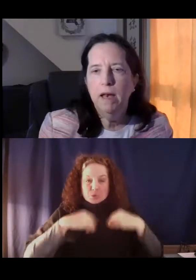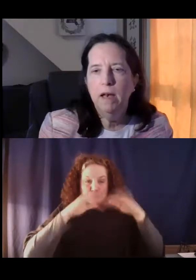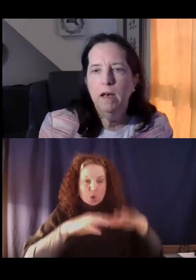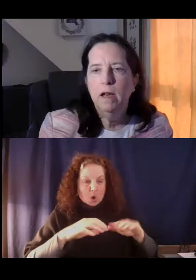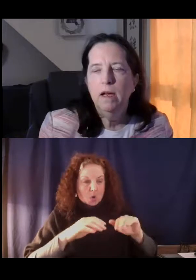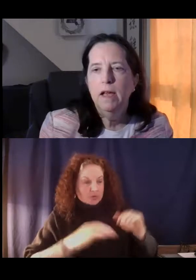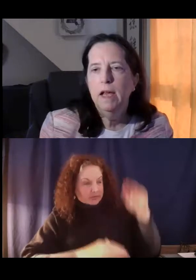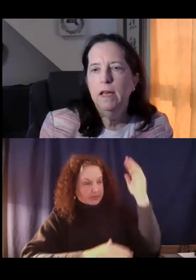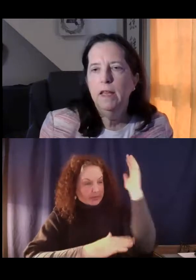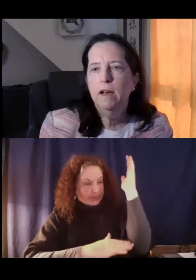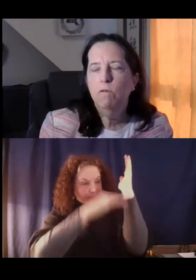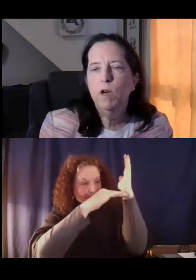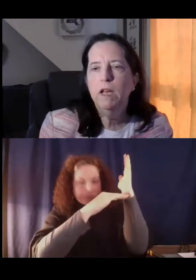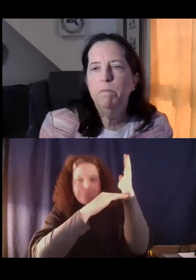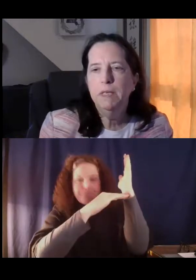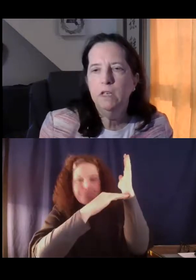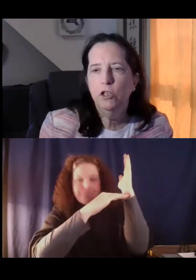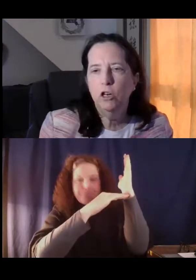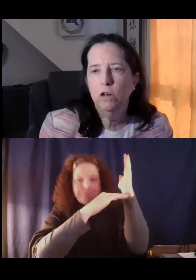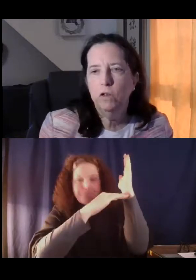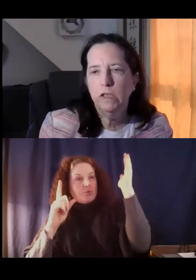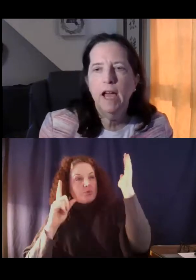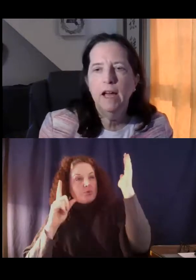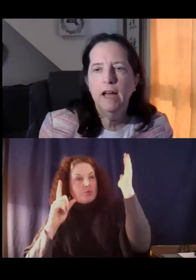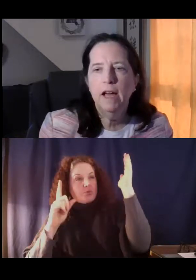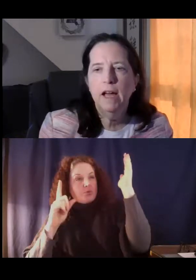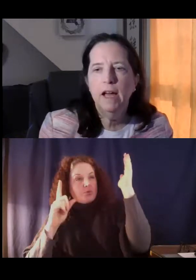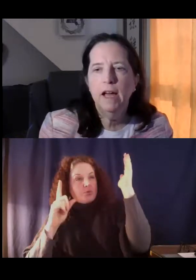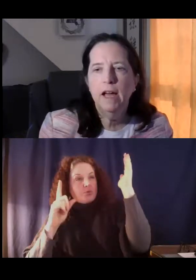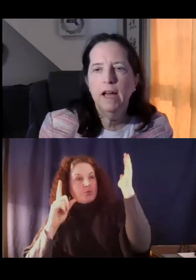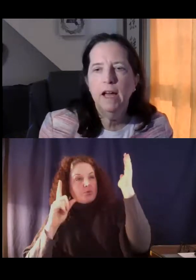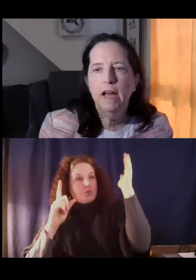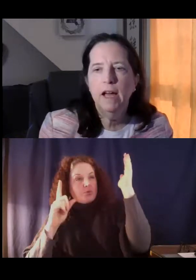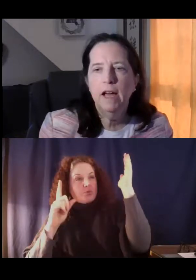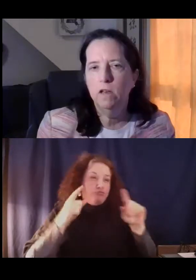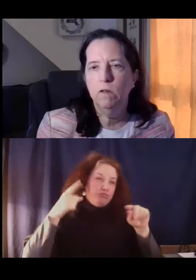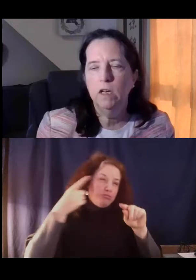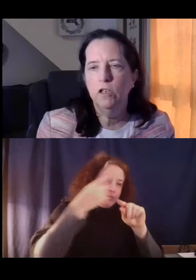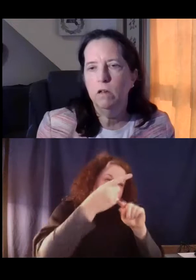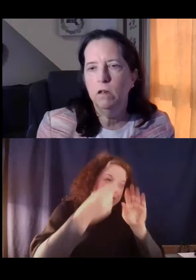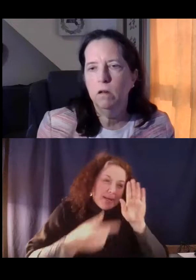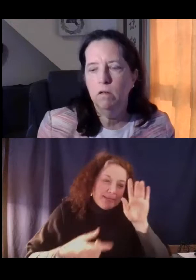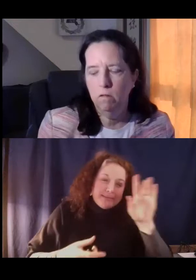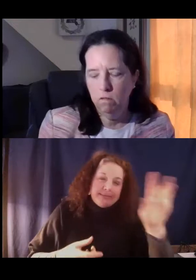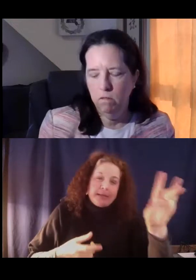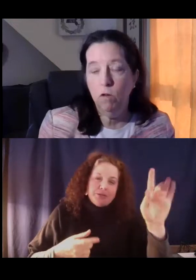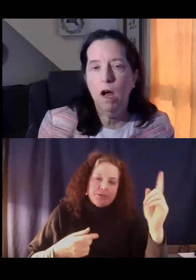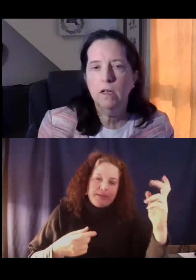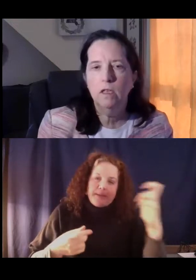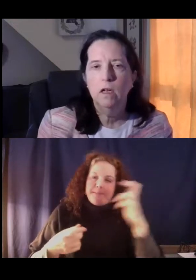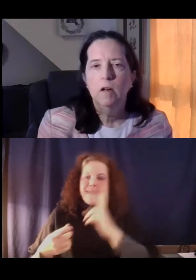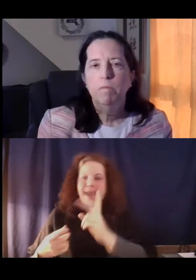and reach to push the button and then reposition yours to get the correct crosswalk that you need